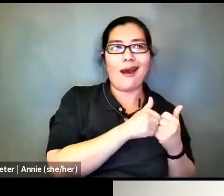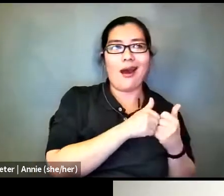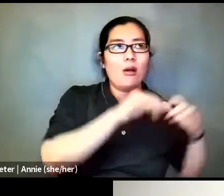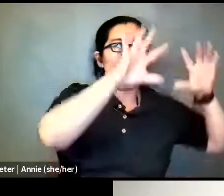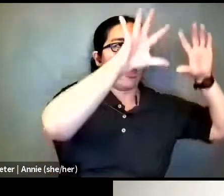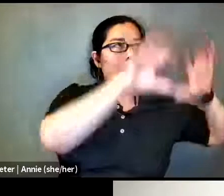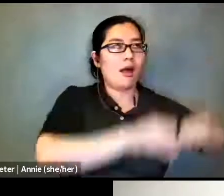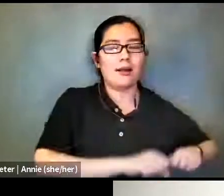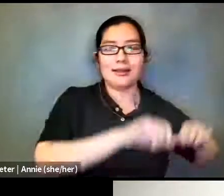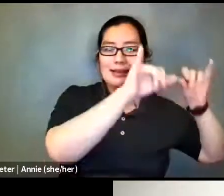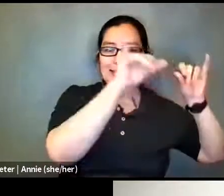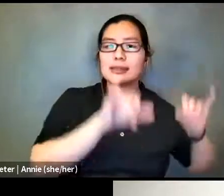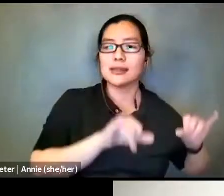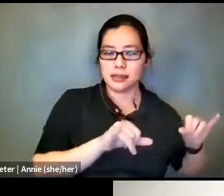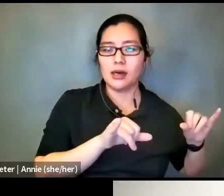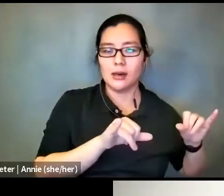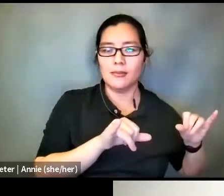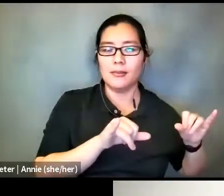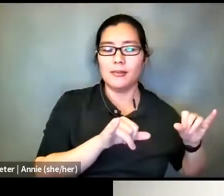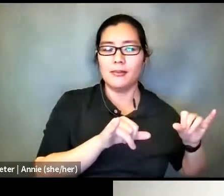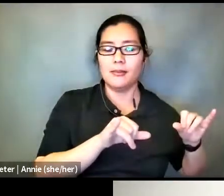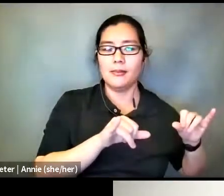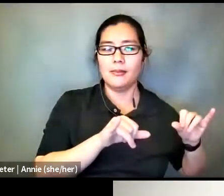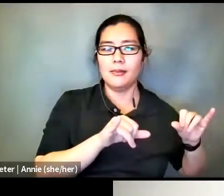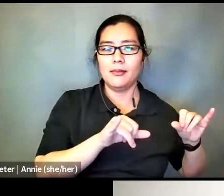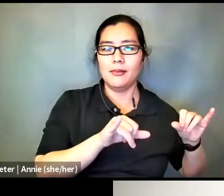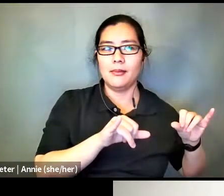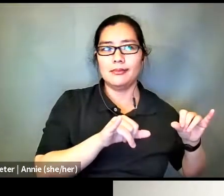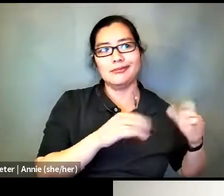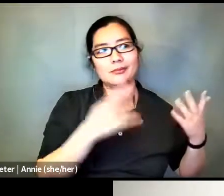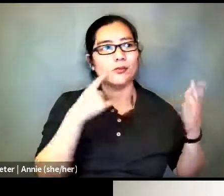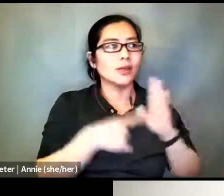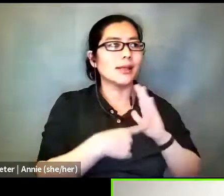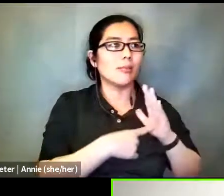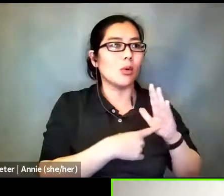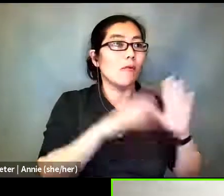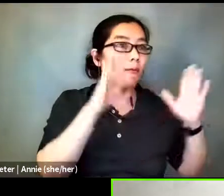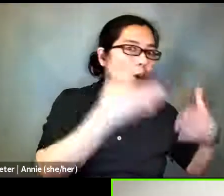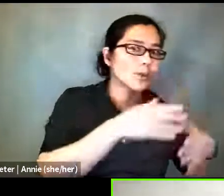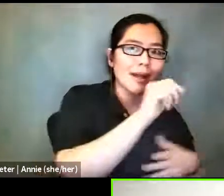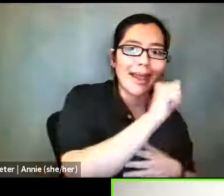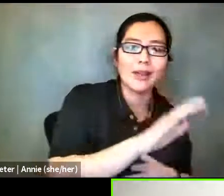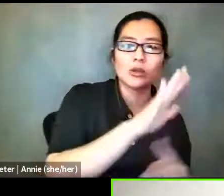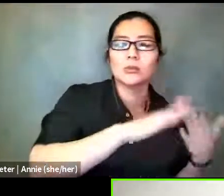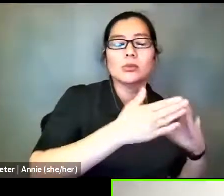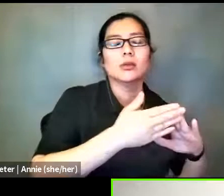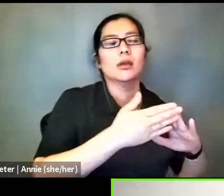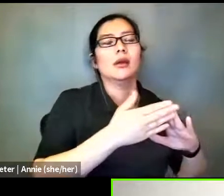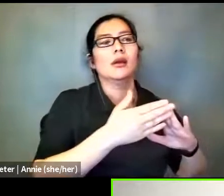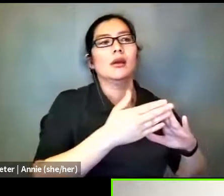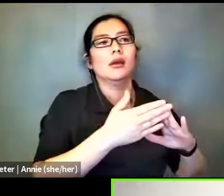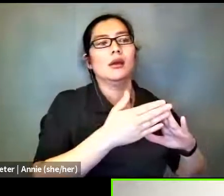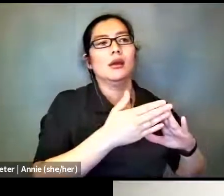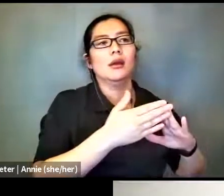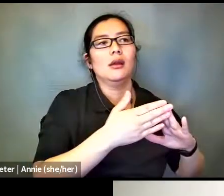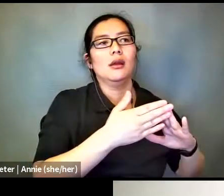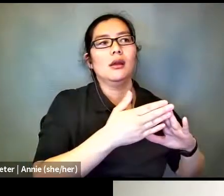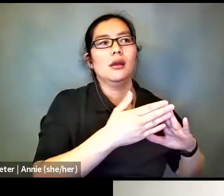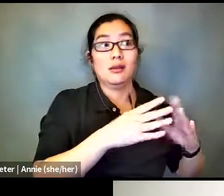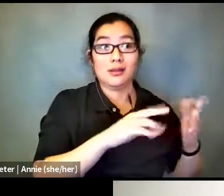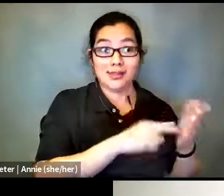the systems with Asians in mind, and then are you going to do it again